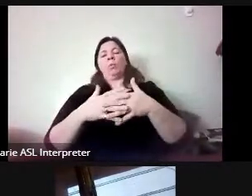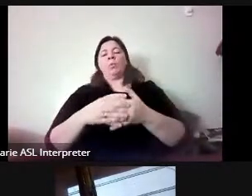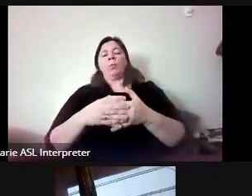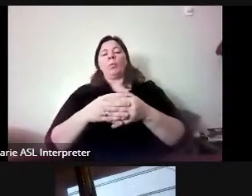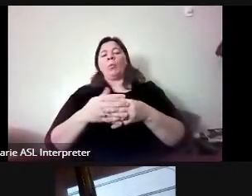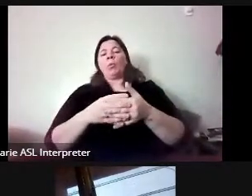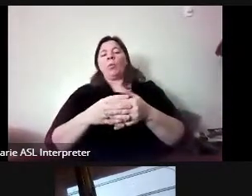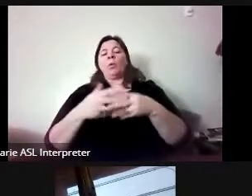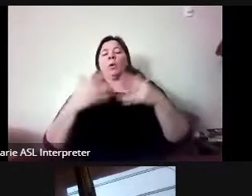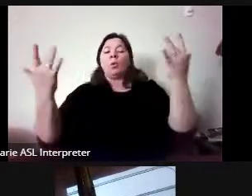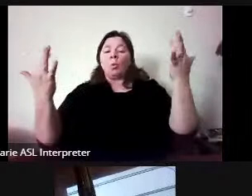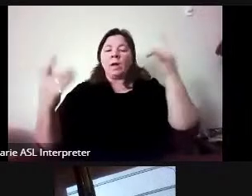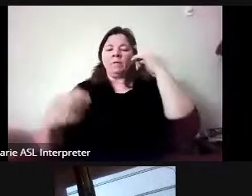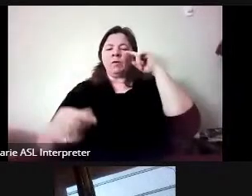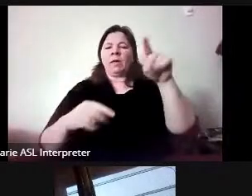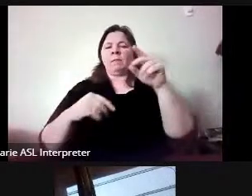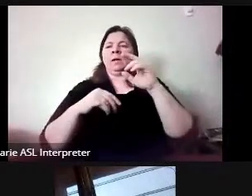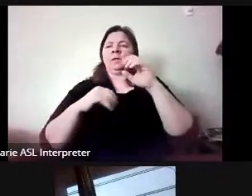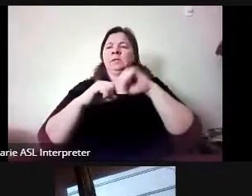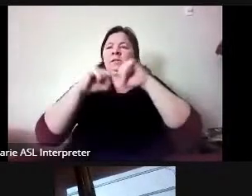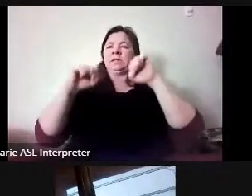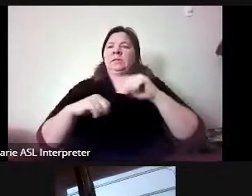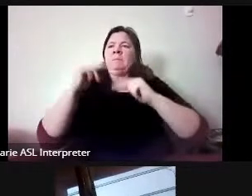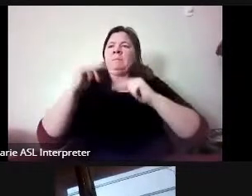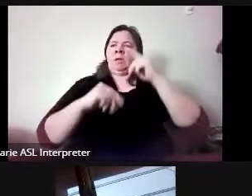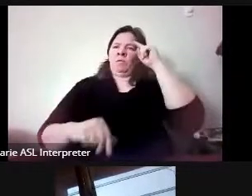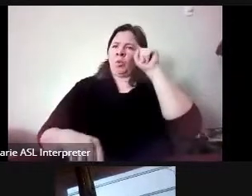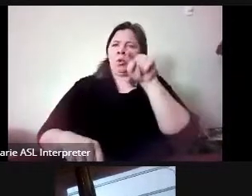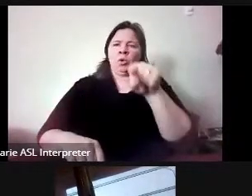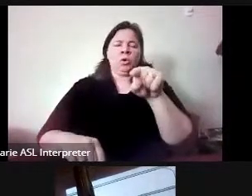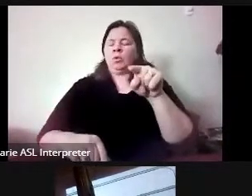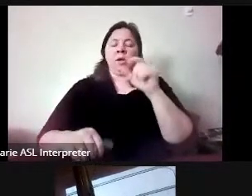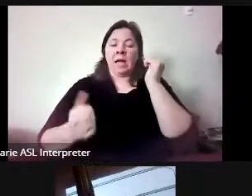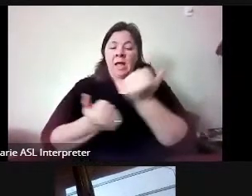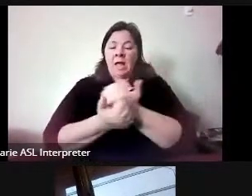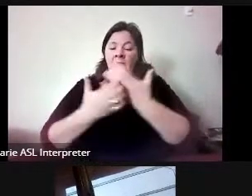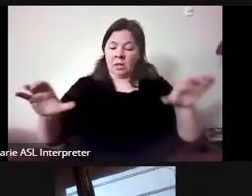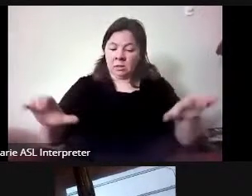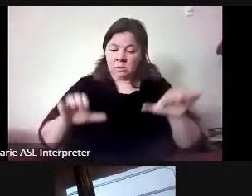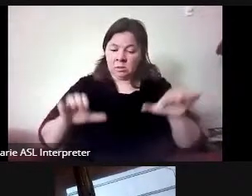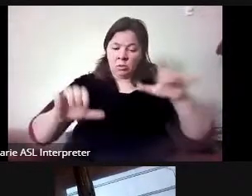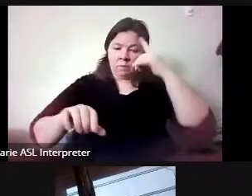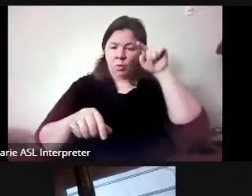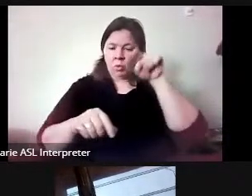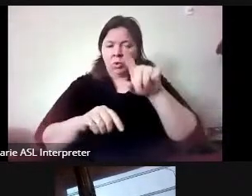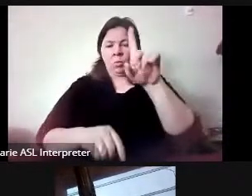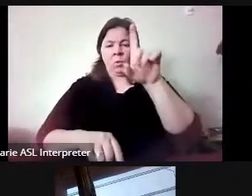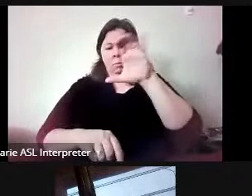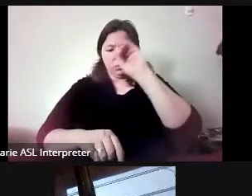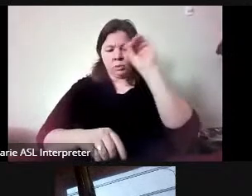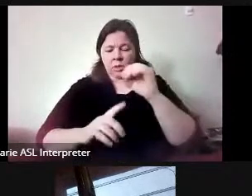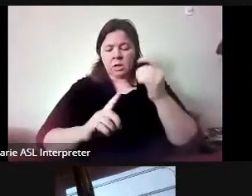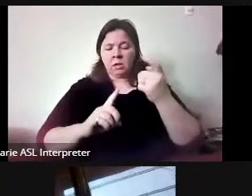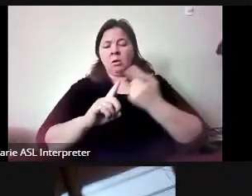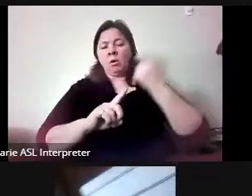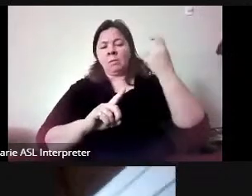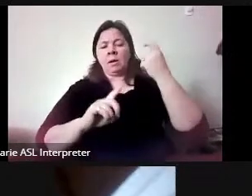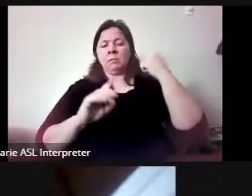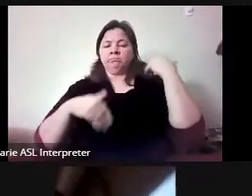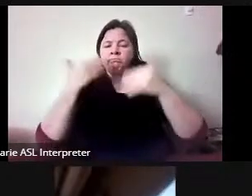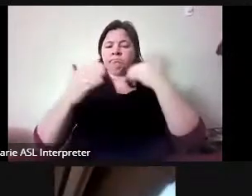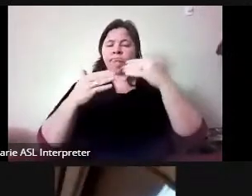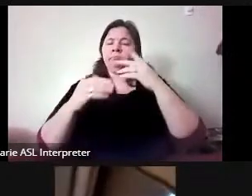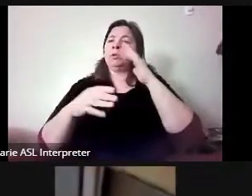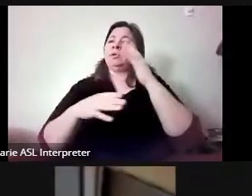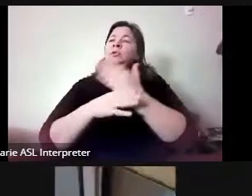for you. So yes, everything is done for you. It's 100% automated. And then what we ask you to do is share